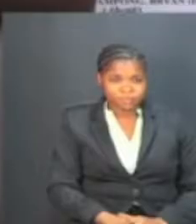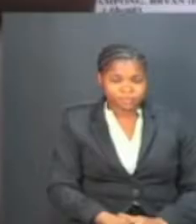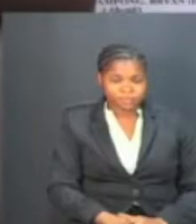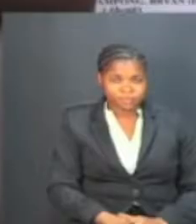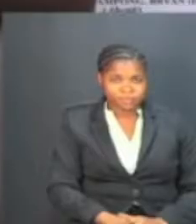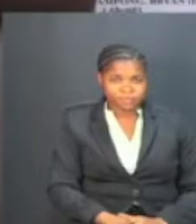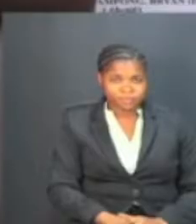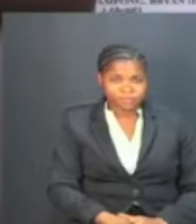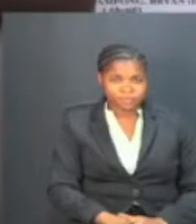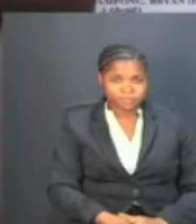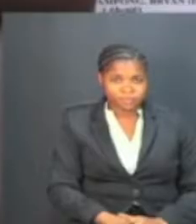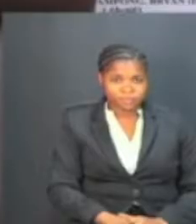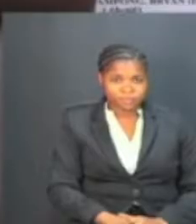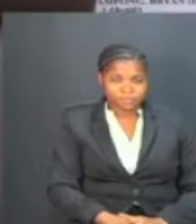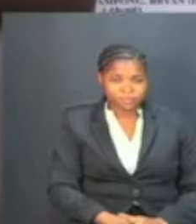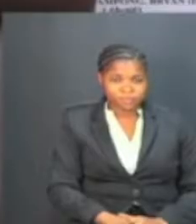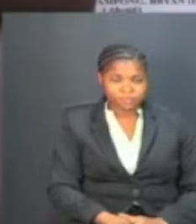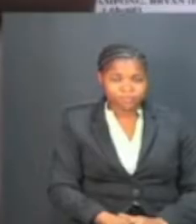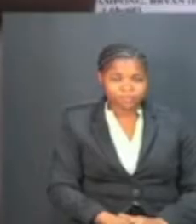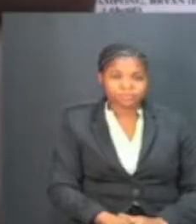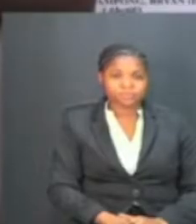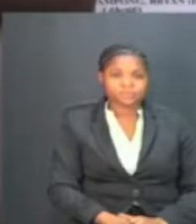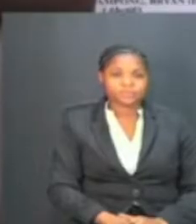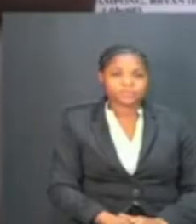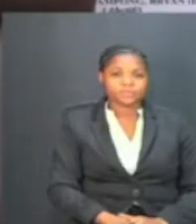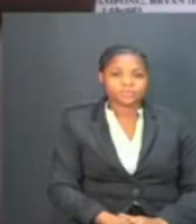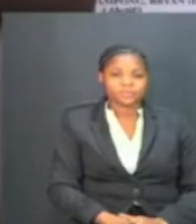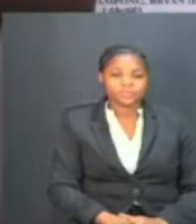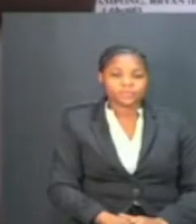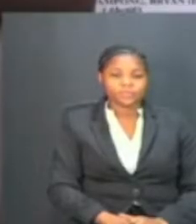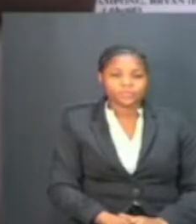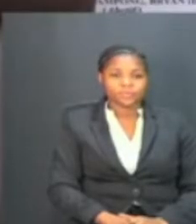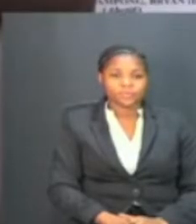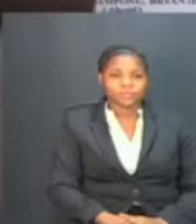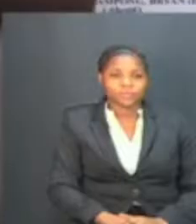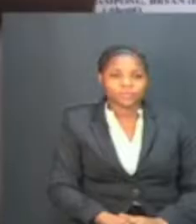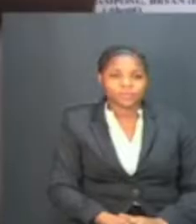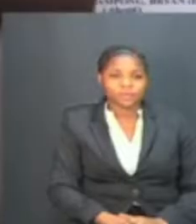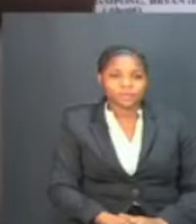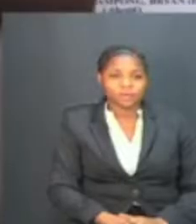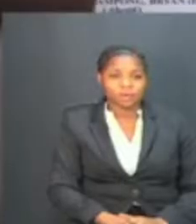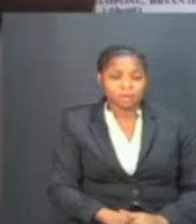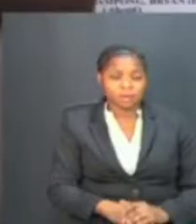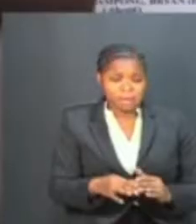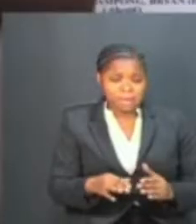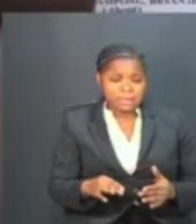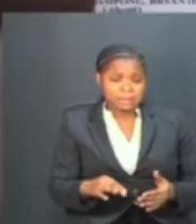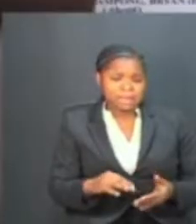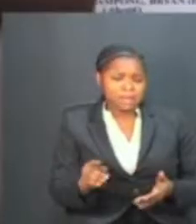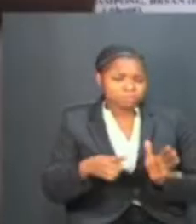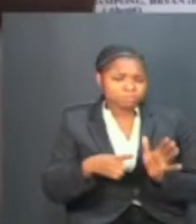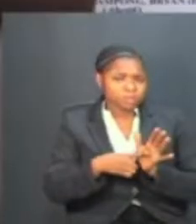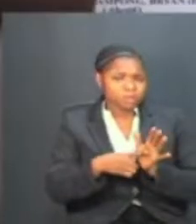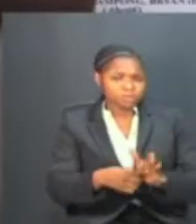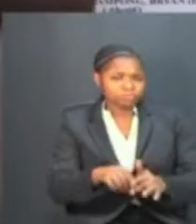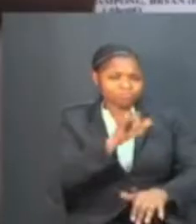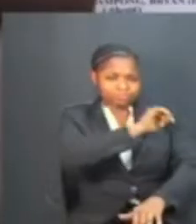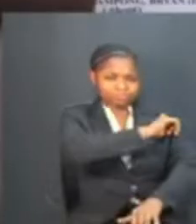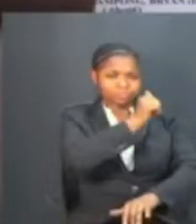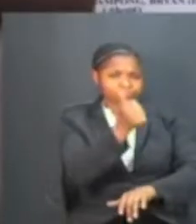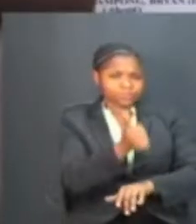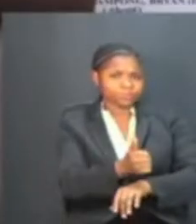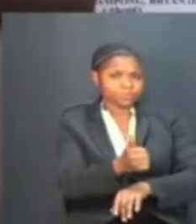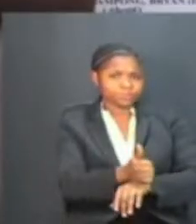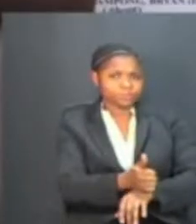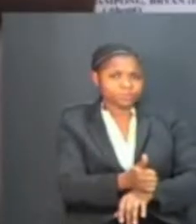thank you, Mr. Speaker. Mr. Speaker, wearing smock with the hat also signifies authority. And